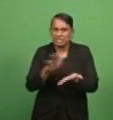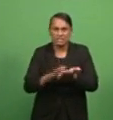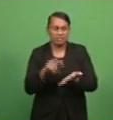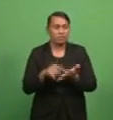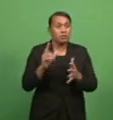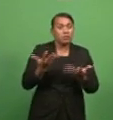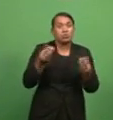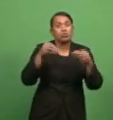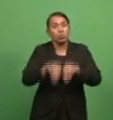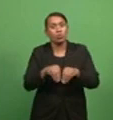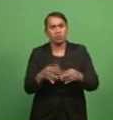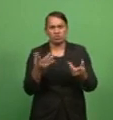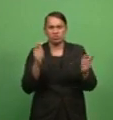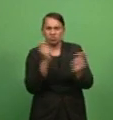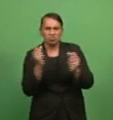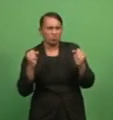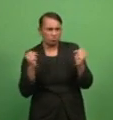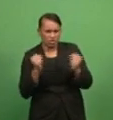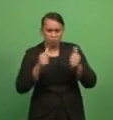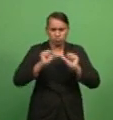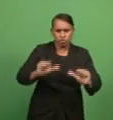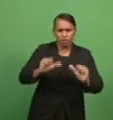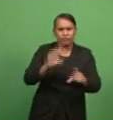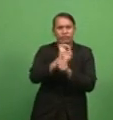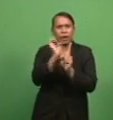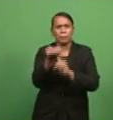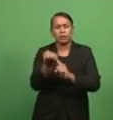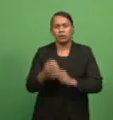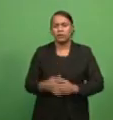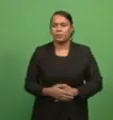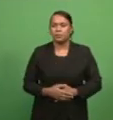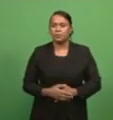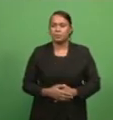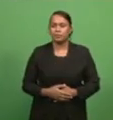to protect the environment. Sanya Nimboila reports.